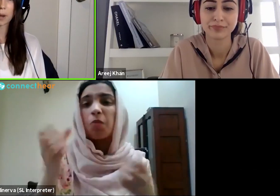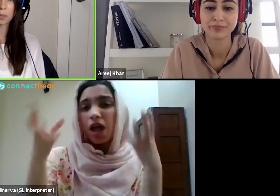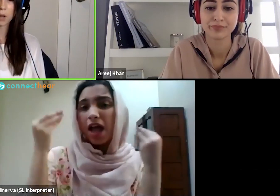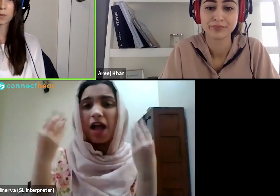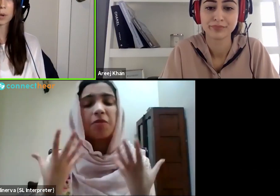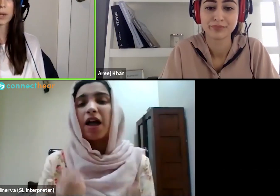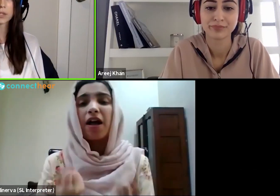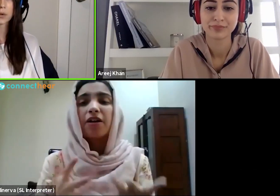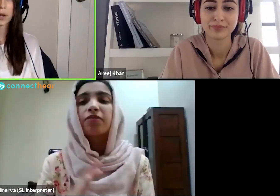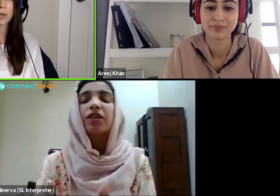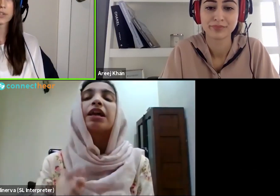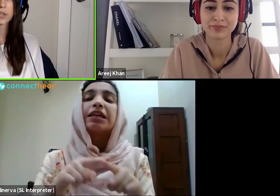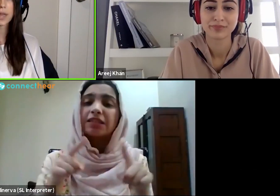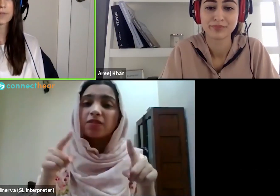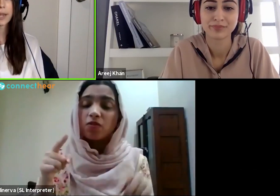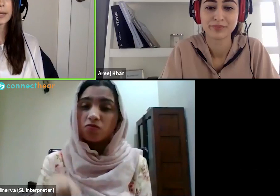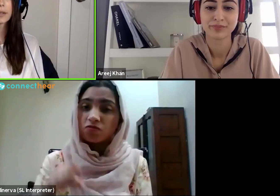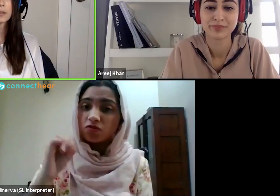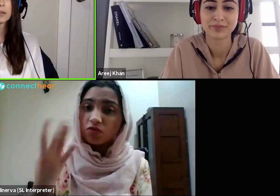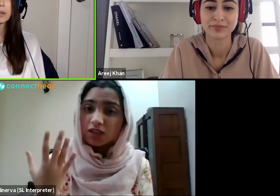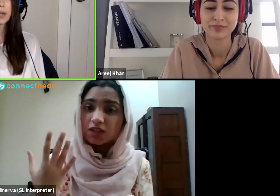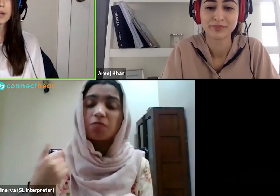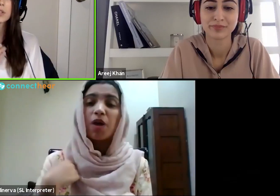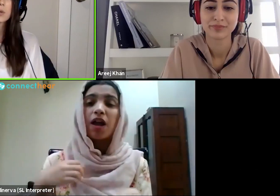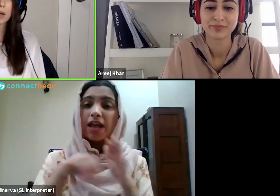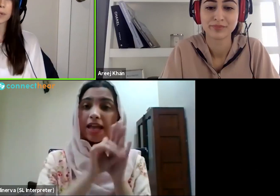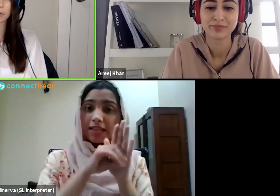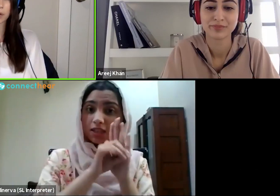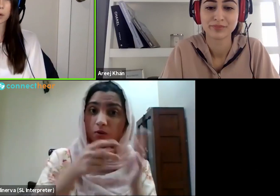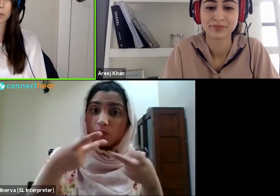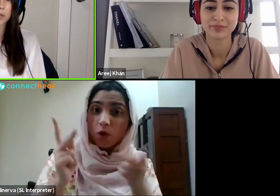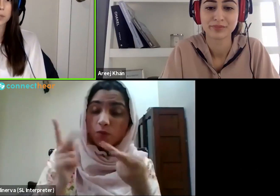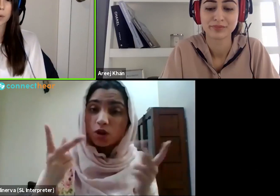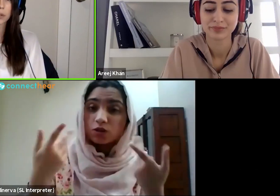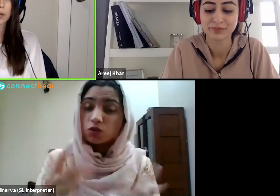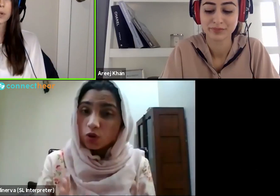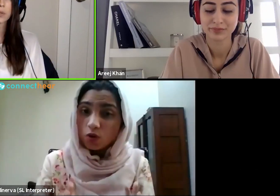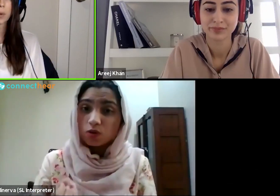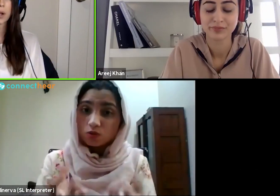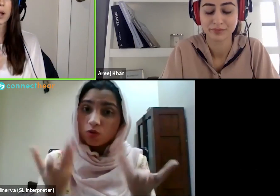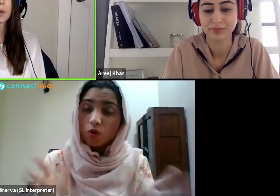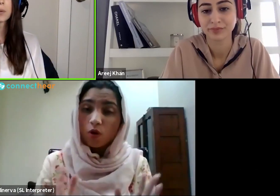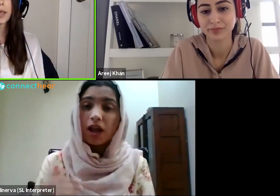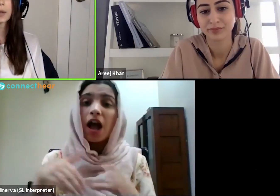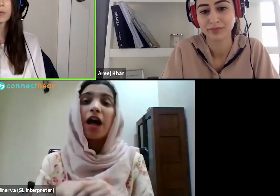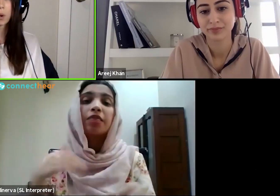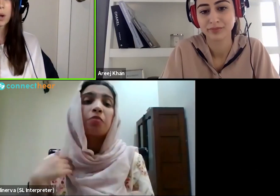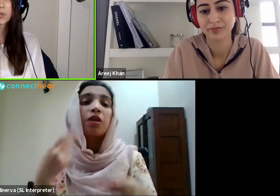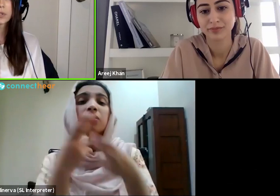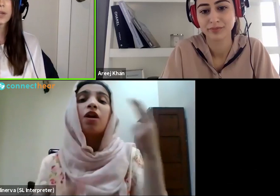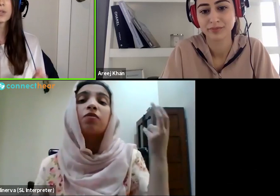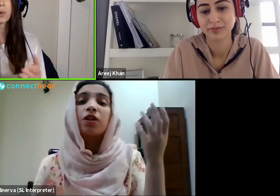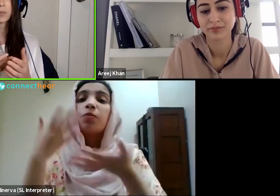about. My platform on my Instagram is just advocating. And I do advocate for cochlear implants in spoken language, but I'm okay with